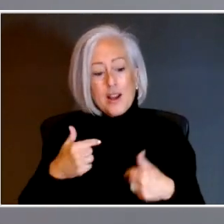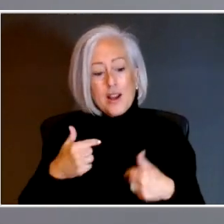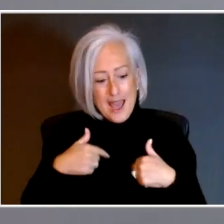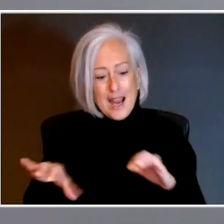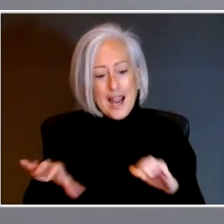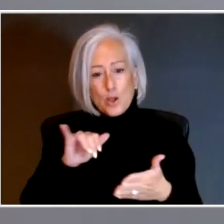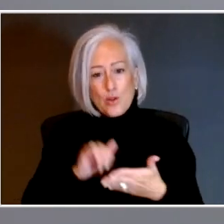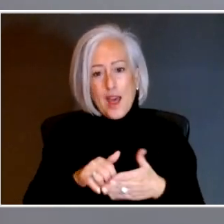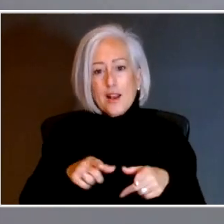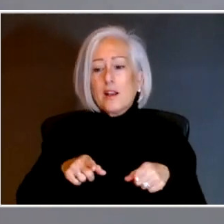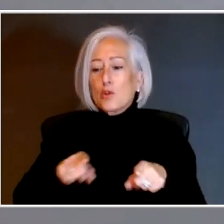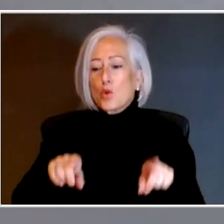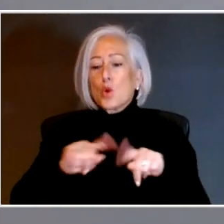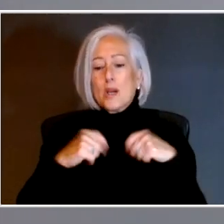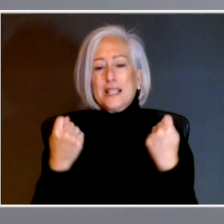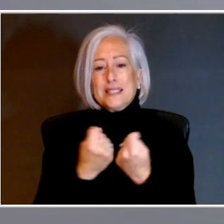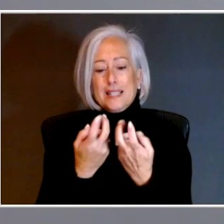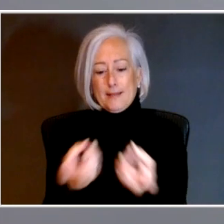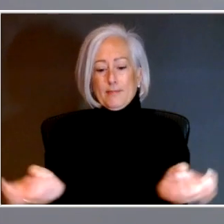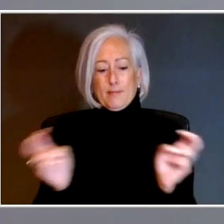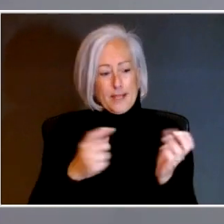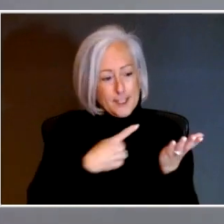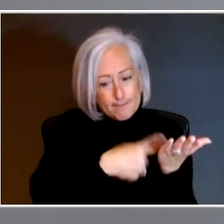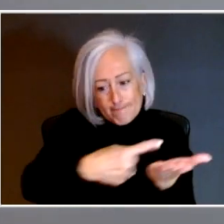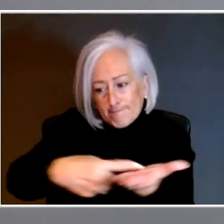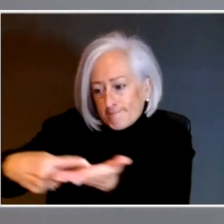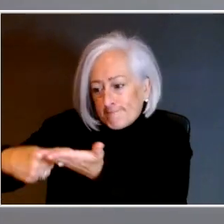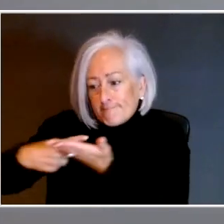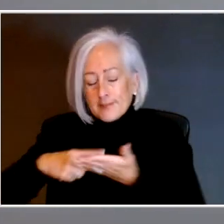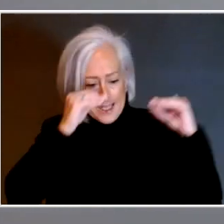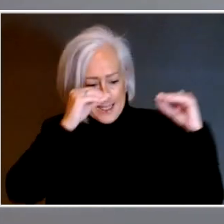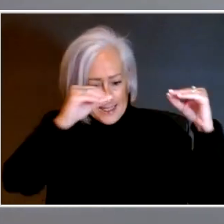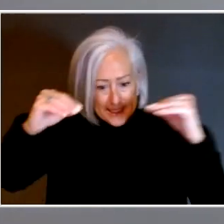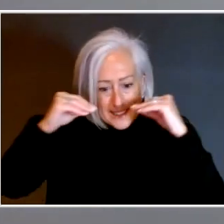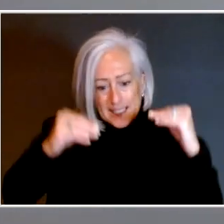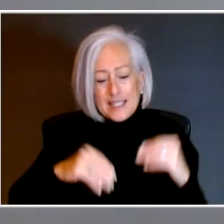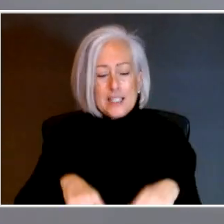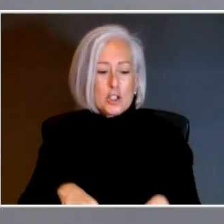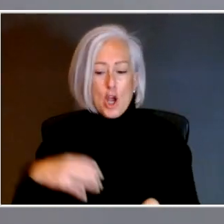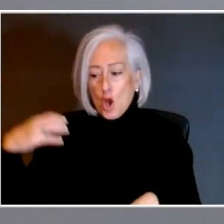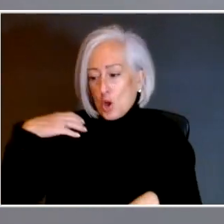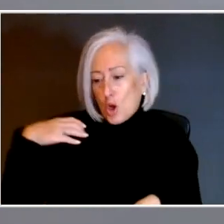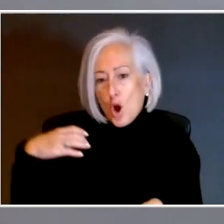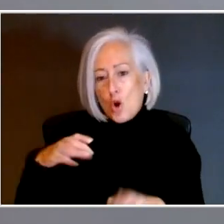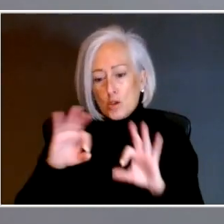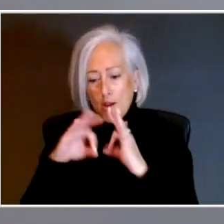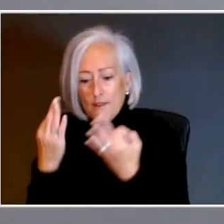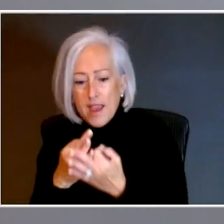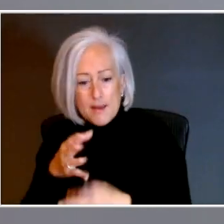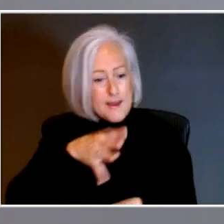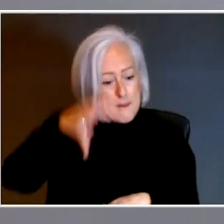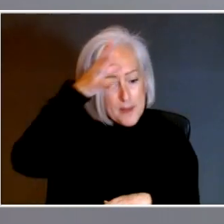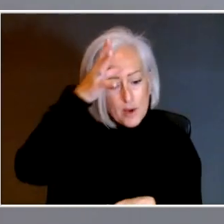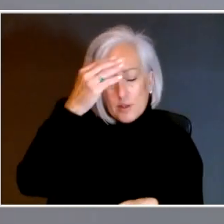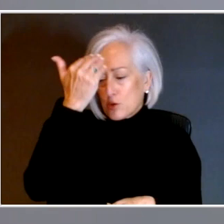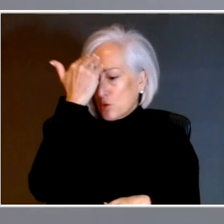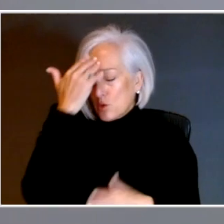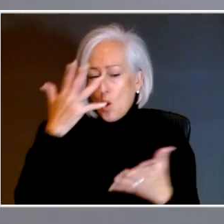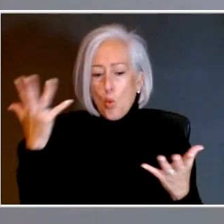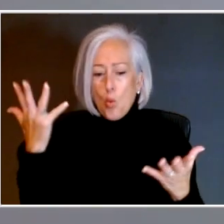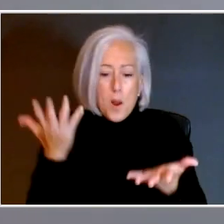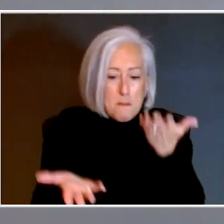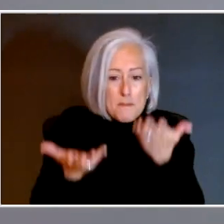team settings sometimes is go and provide education to coaches and parents and families and understand what things may be problematic,